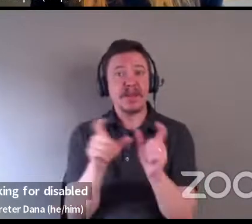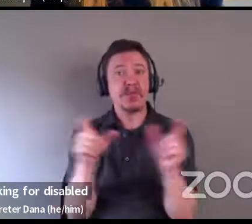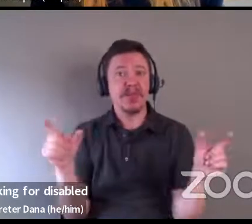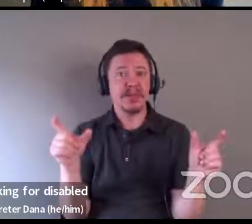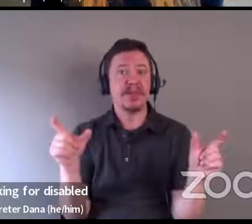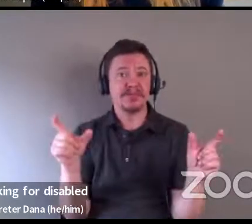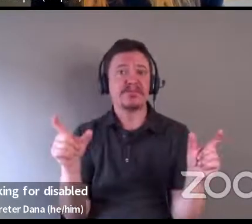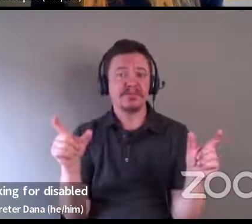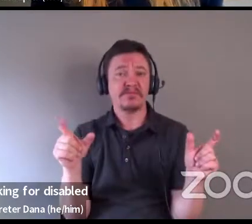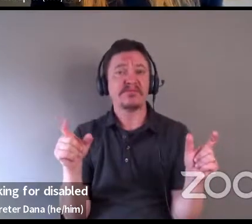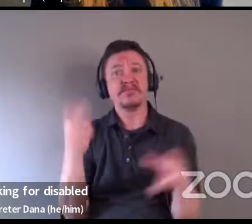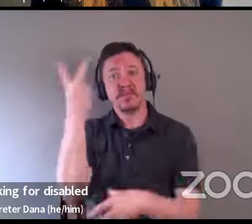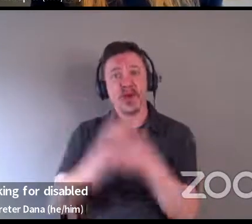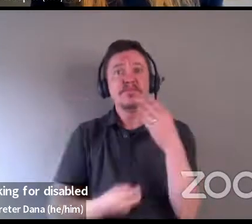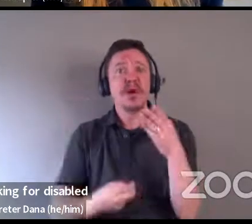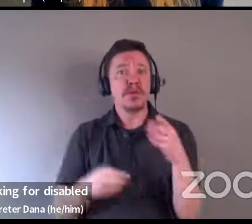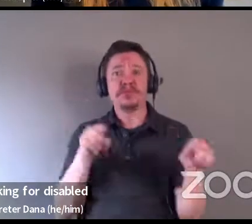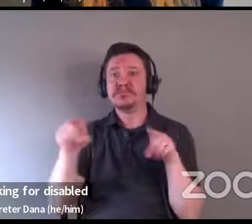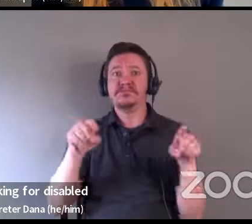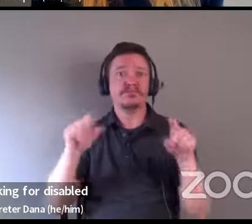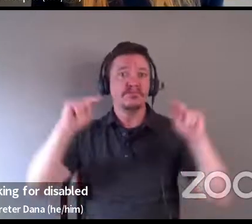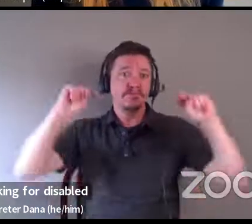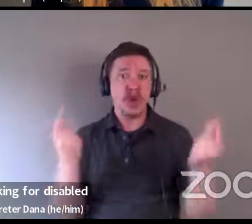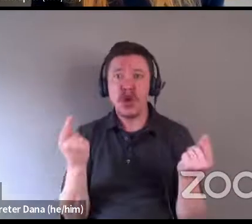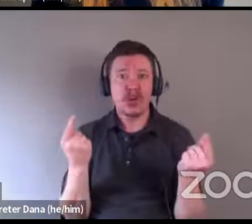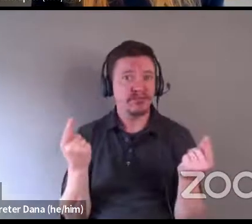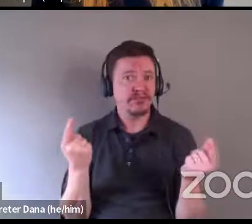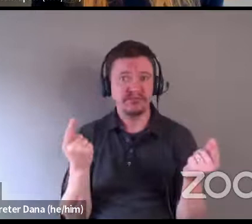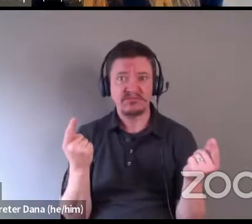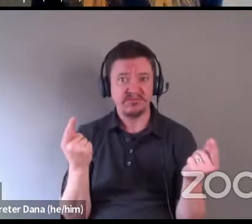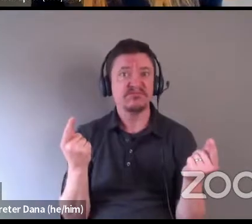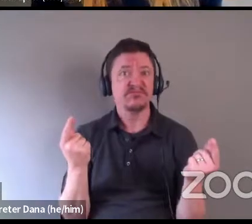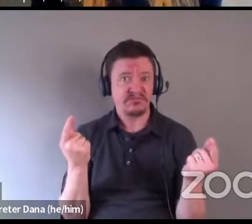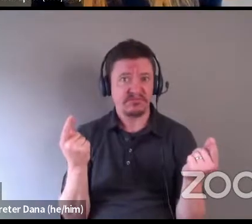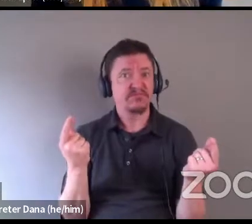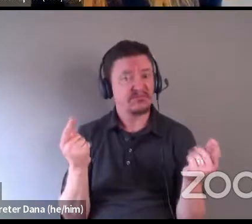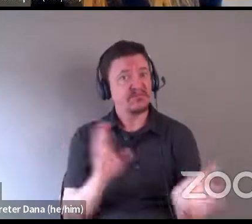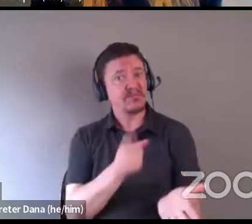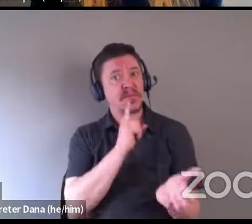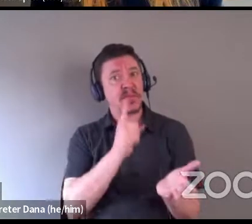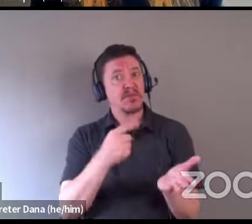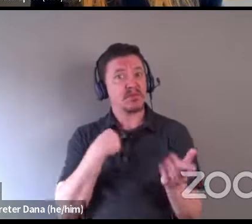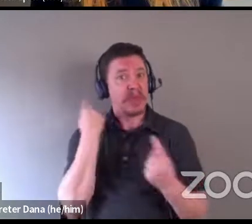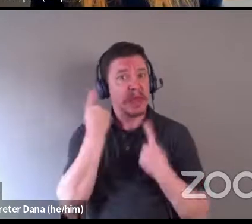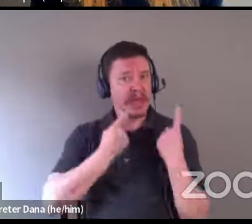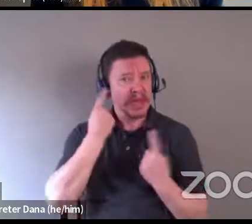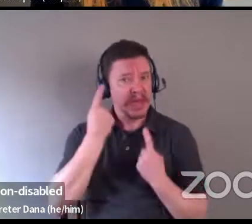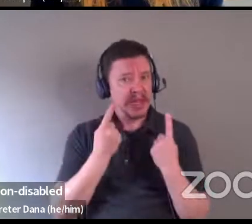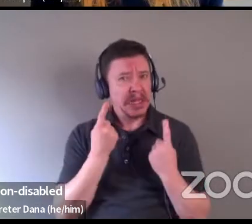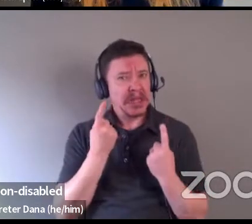working for non-disabled people either, right? So I think I have